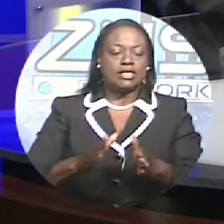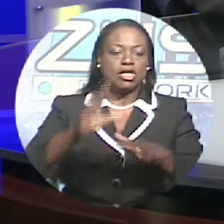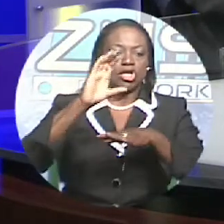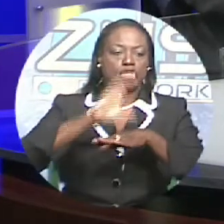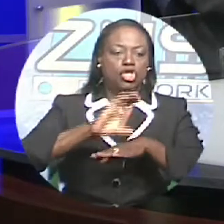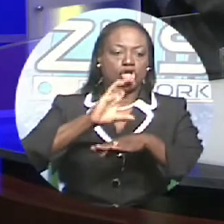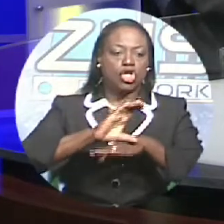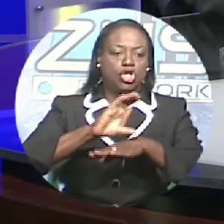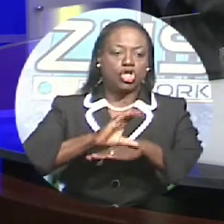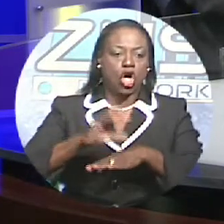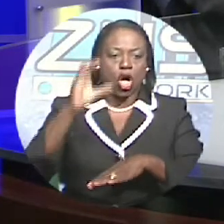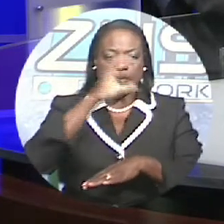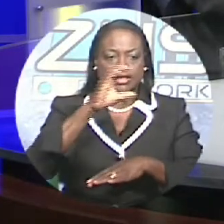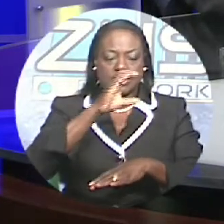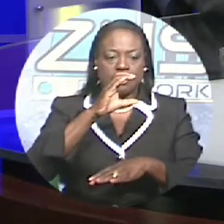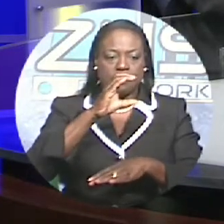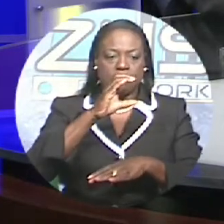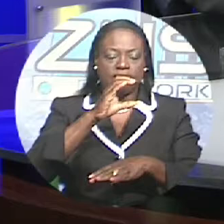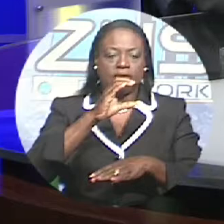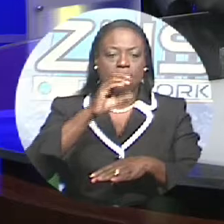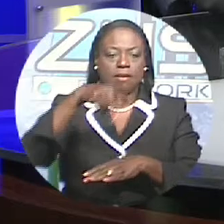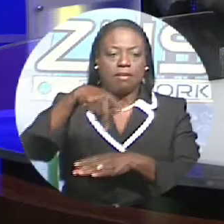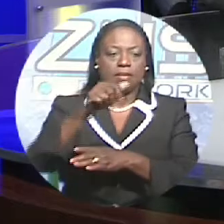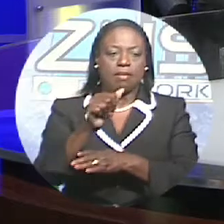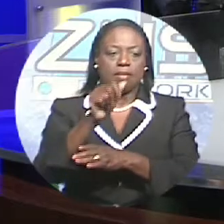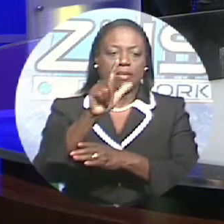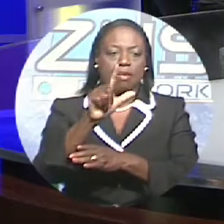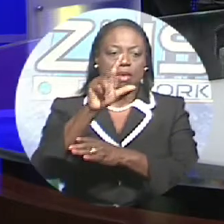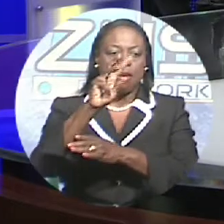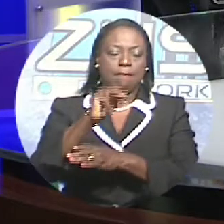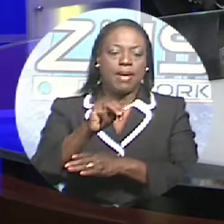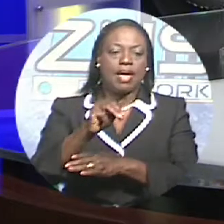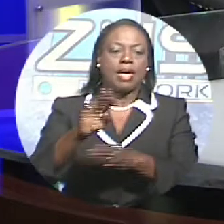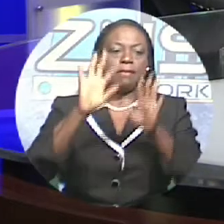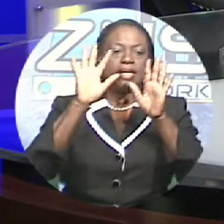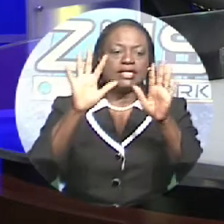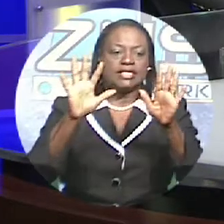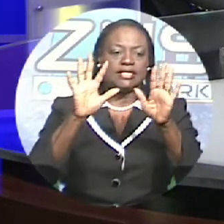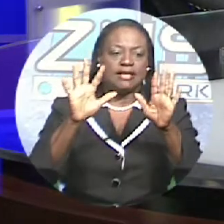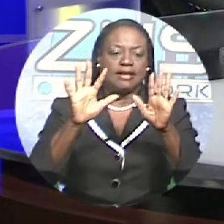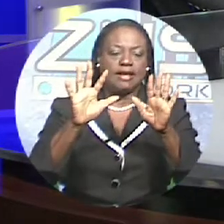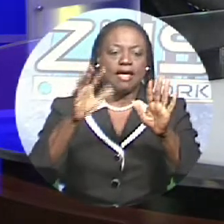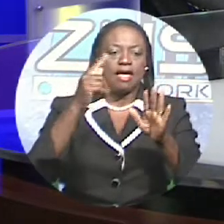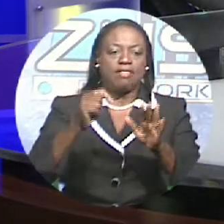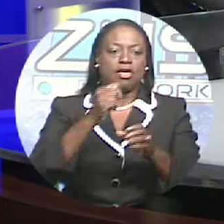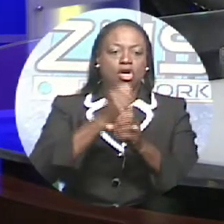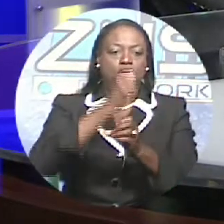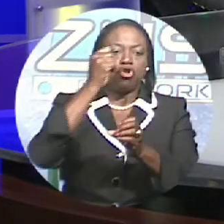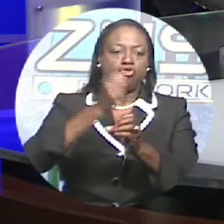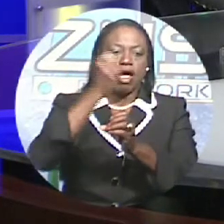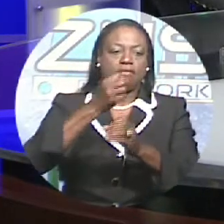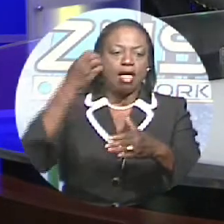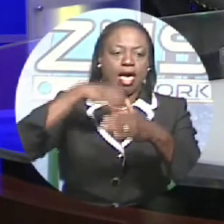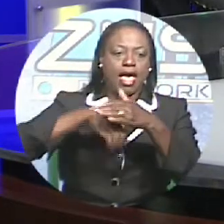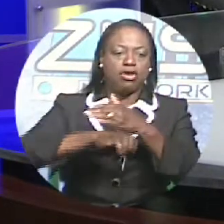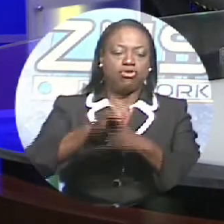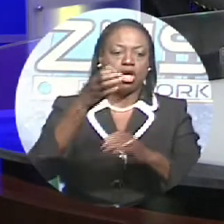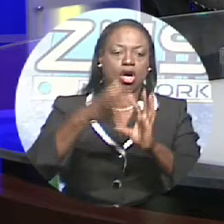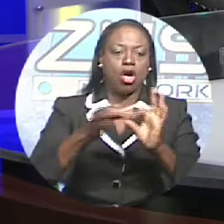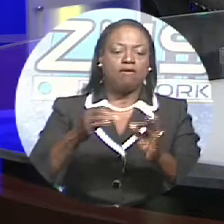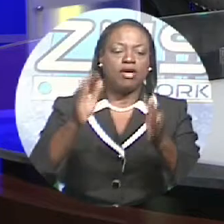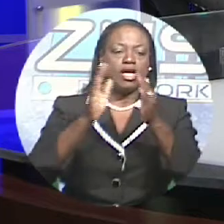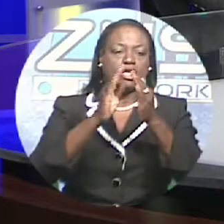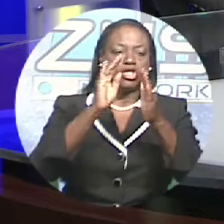yesterday and marks a triumphal entry of Jesus into Jerusalem. And for one local church, it also ushered in a second chance for its embattled